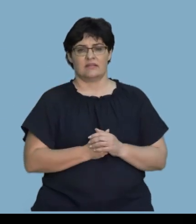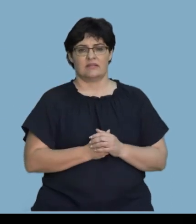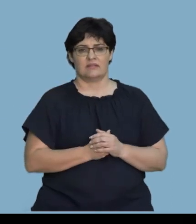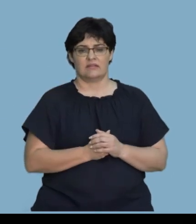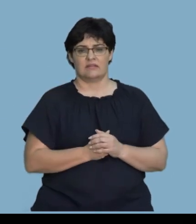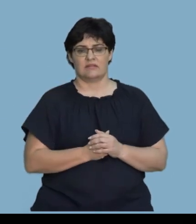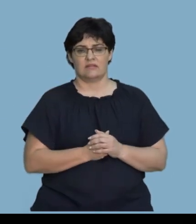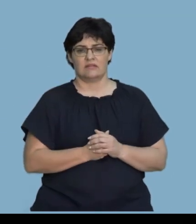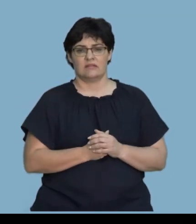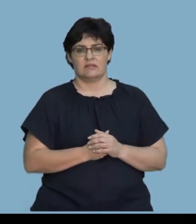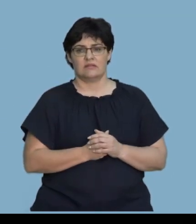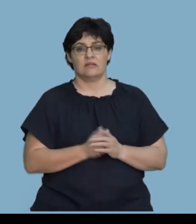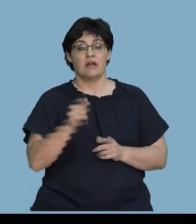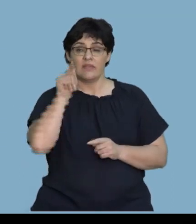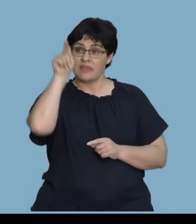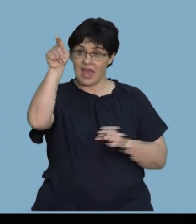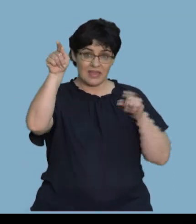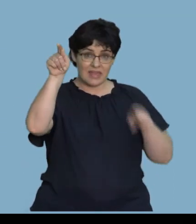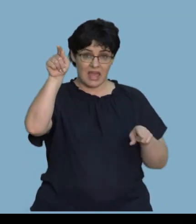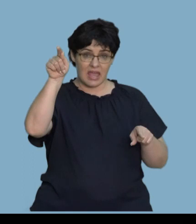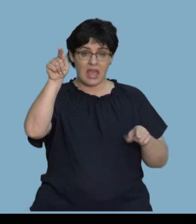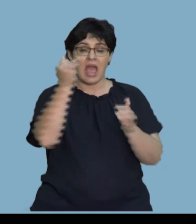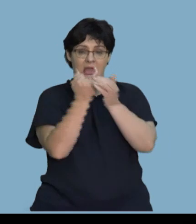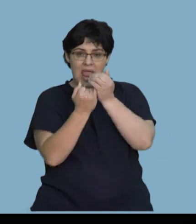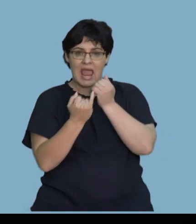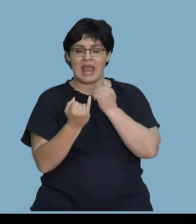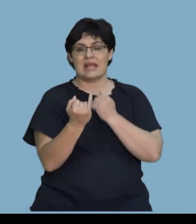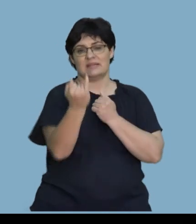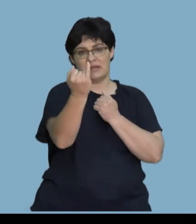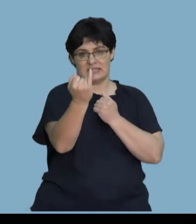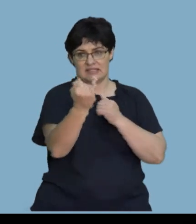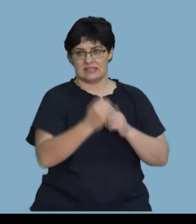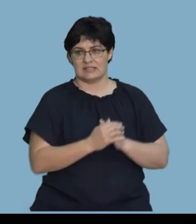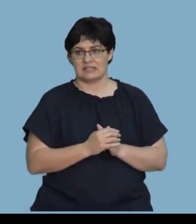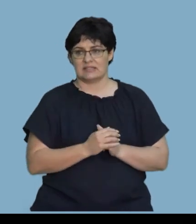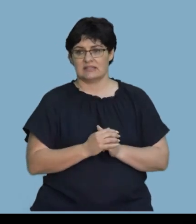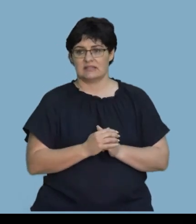is actually independent of the path taken, okay,